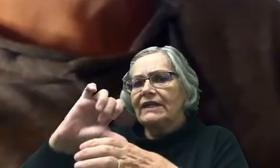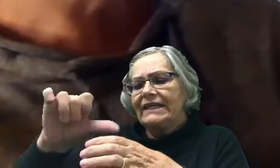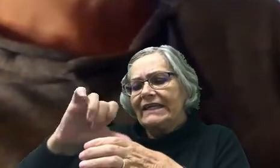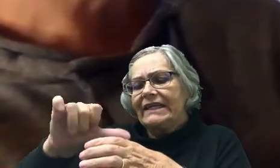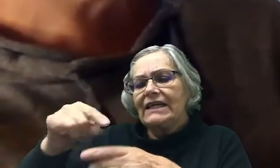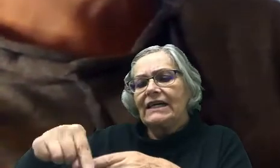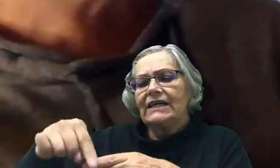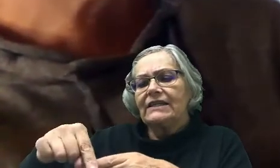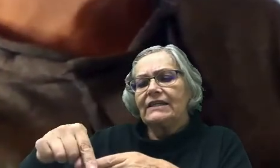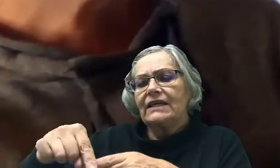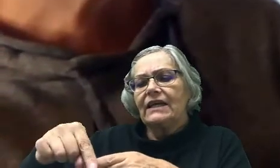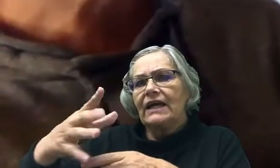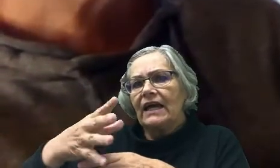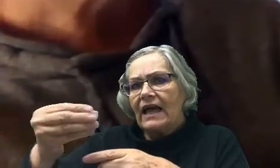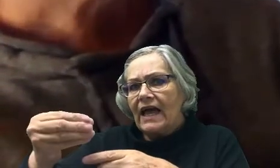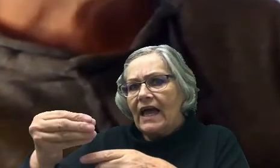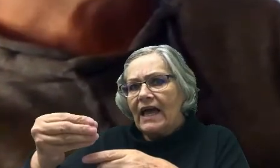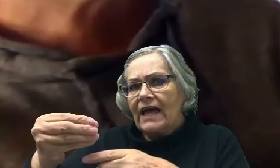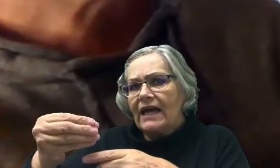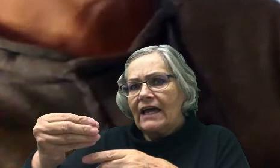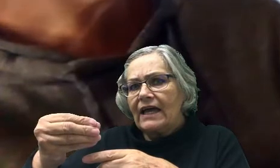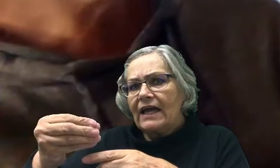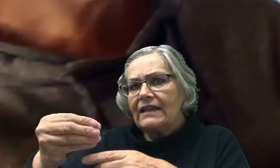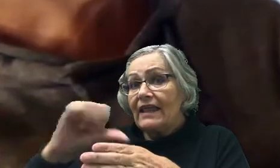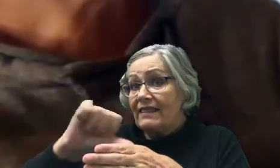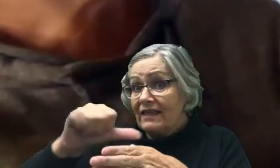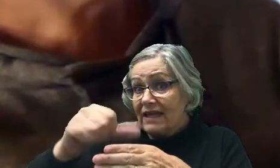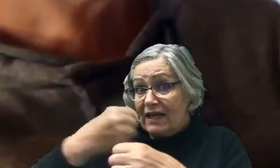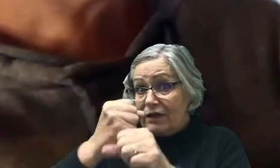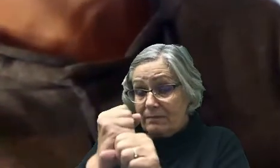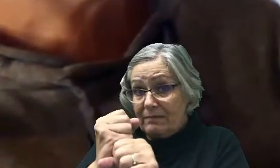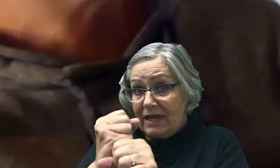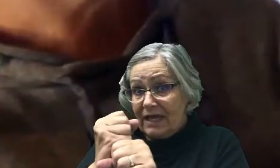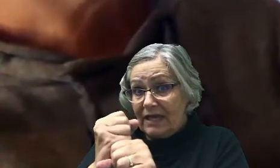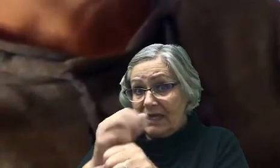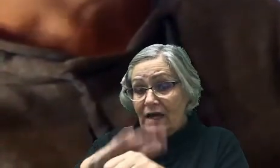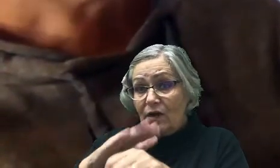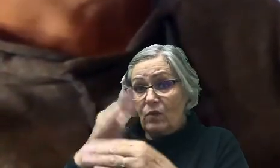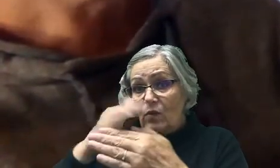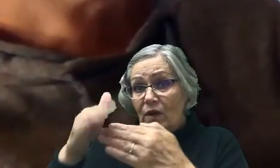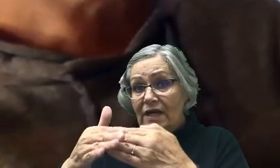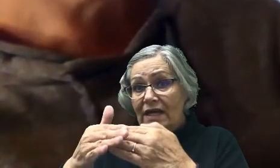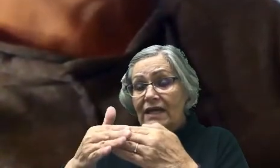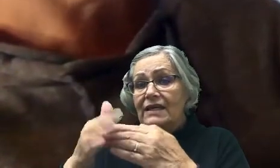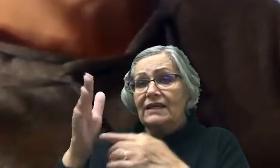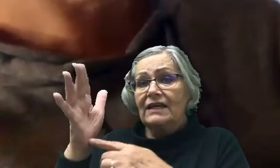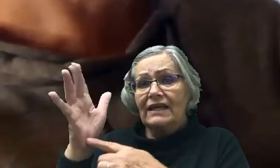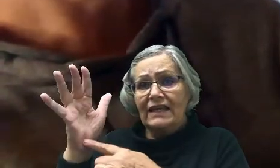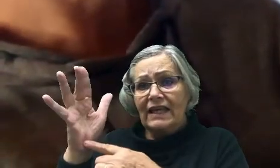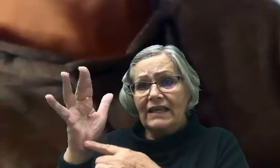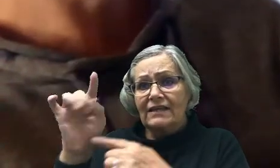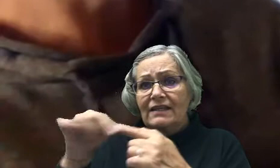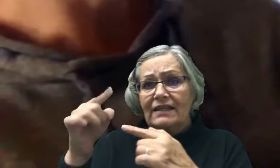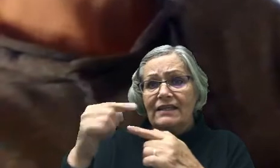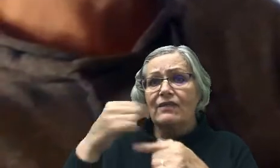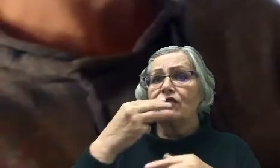into the vine a few inches from the pumpkin, and the cut he put on one end of it a candle wick, and